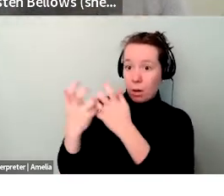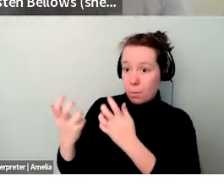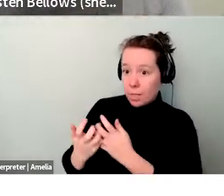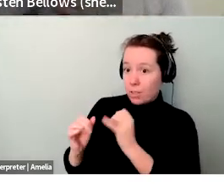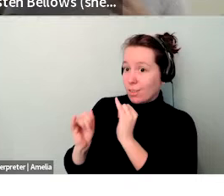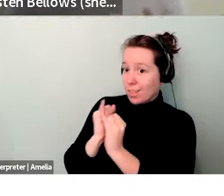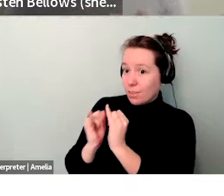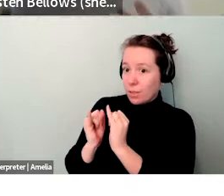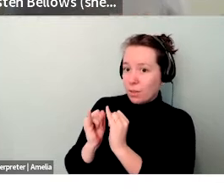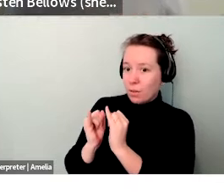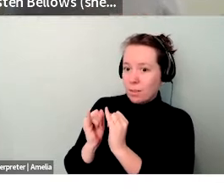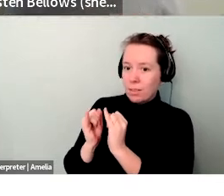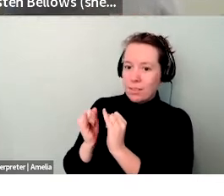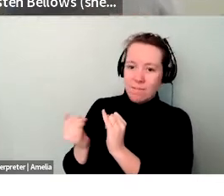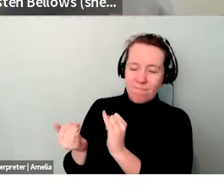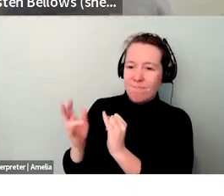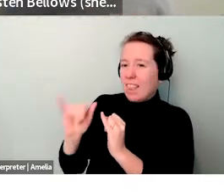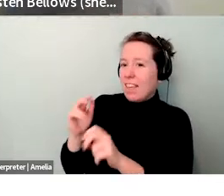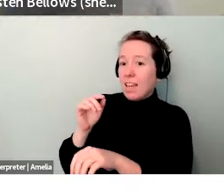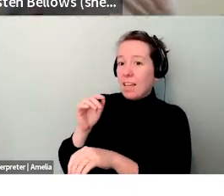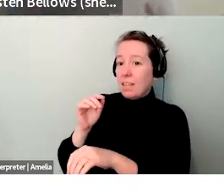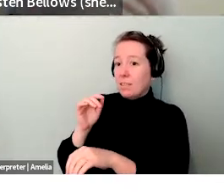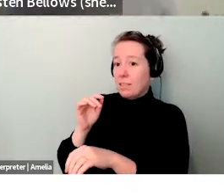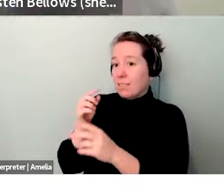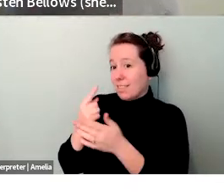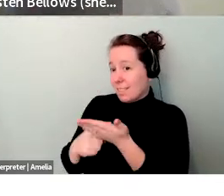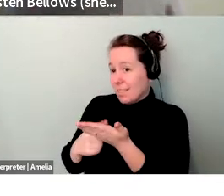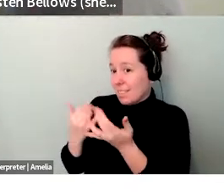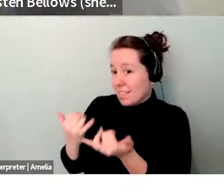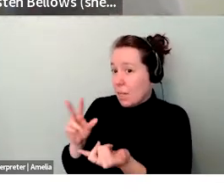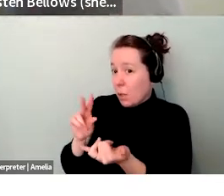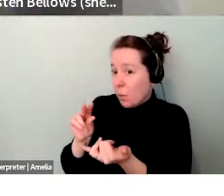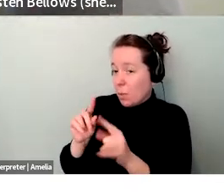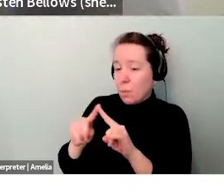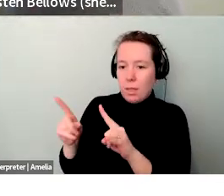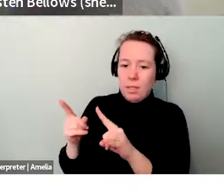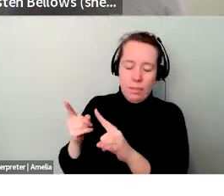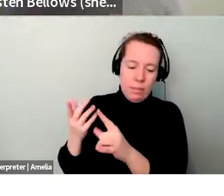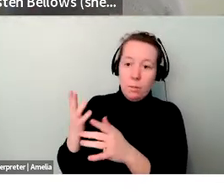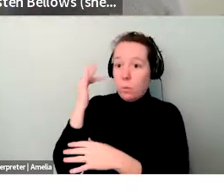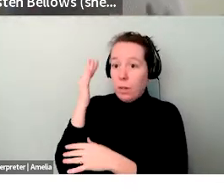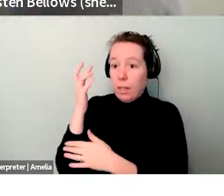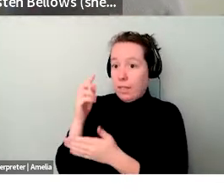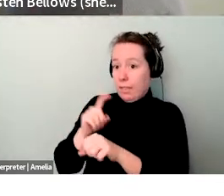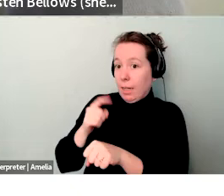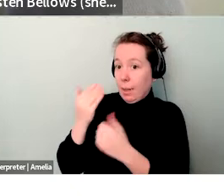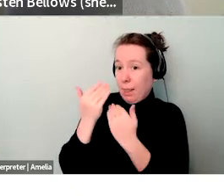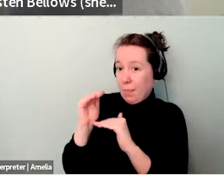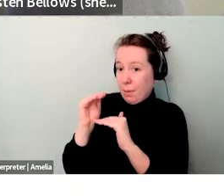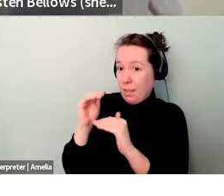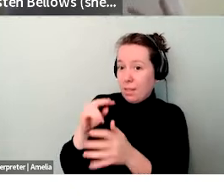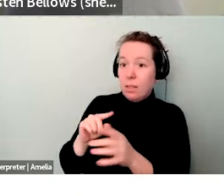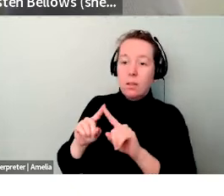there, we're not going to touch on that, unfortunately, just purely because there isn't enough time. But I found